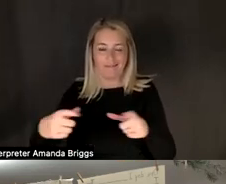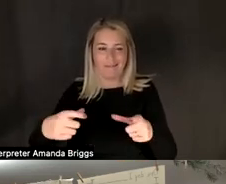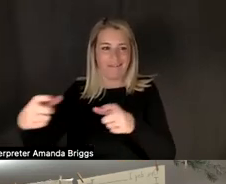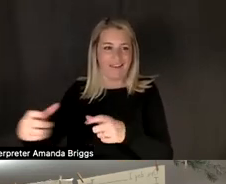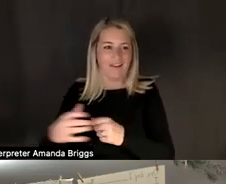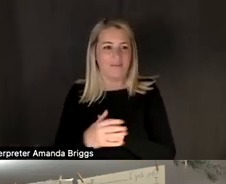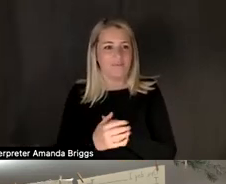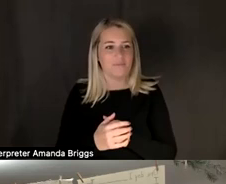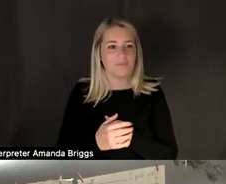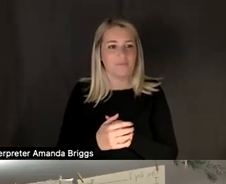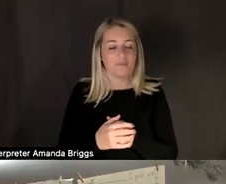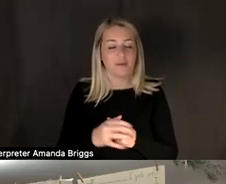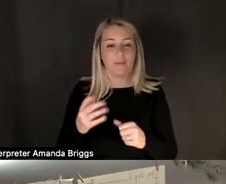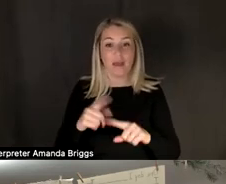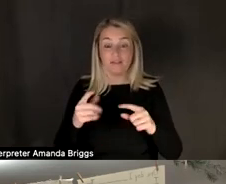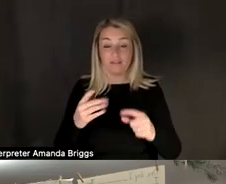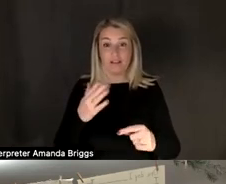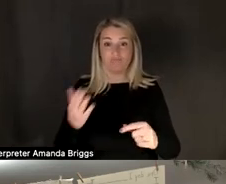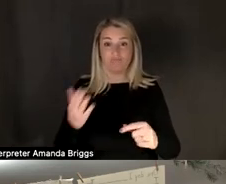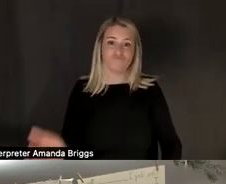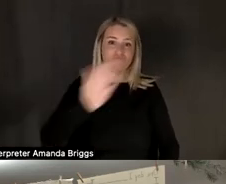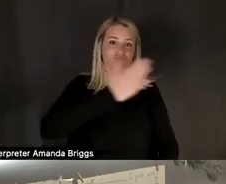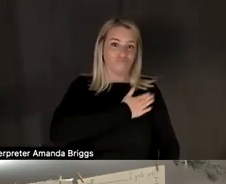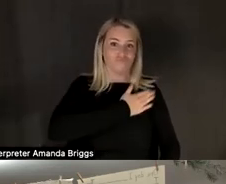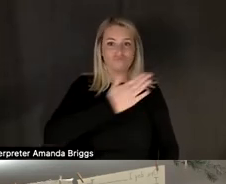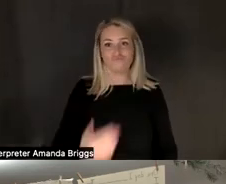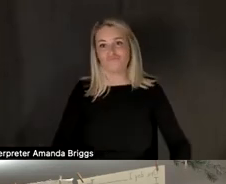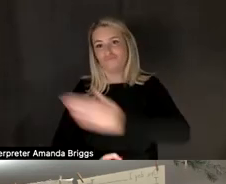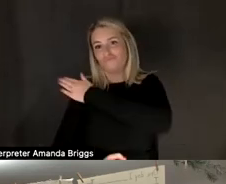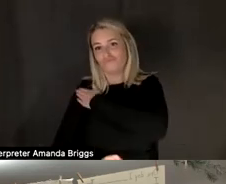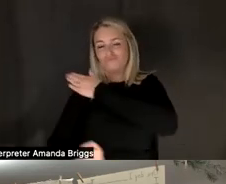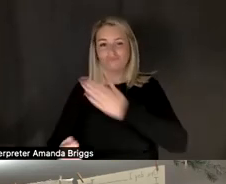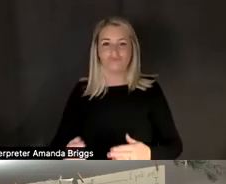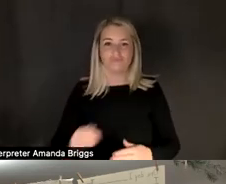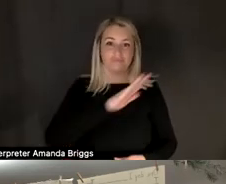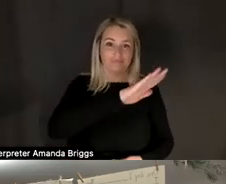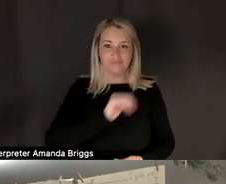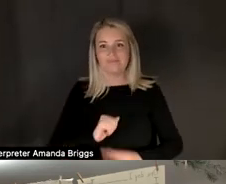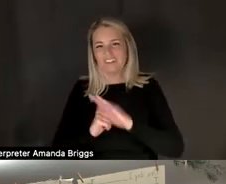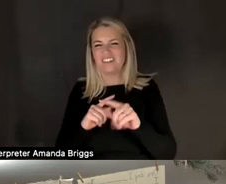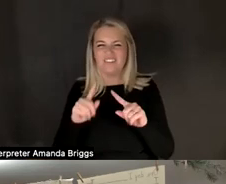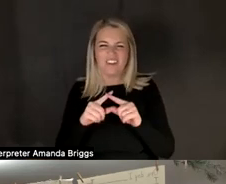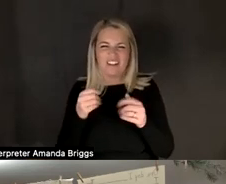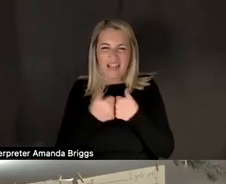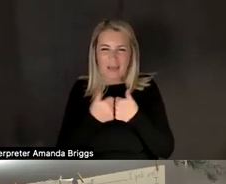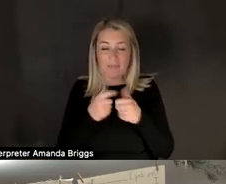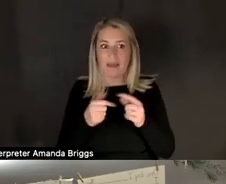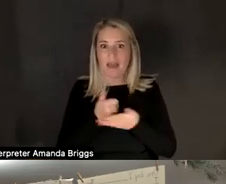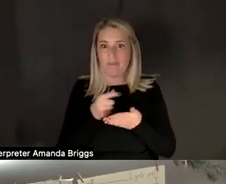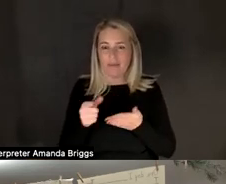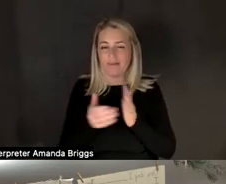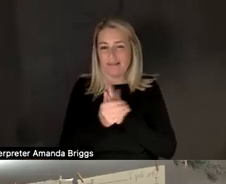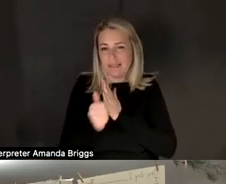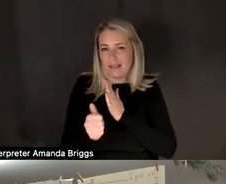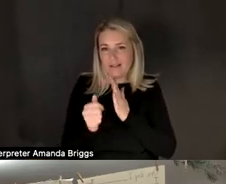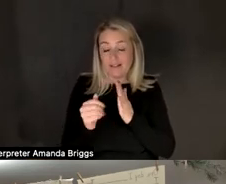cross their body, and it's fun. Like it's a game, but it really helps them get that skill going that they need to have that's important